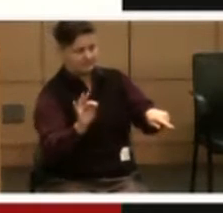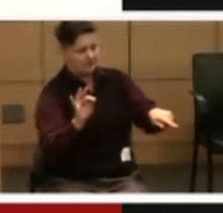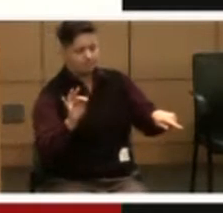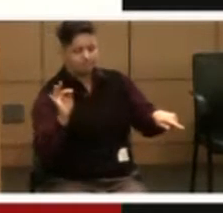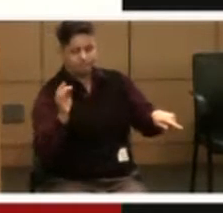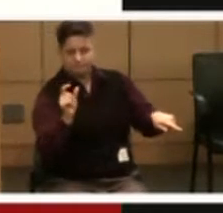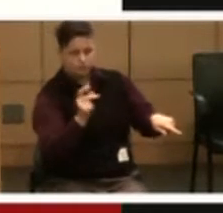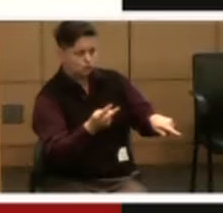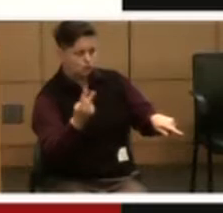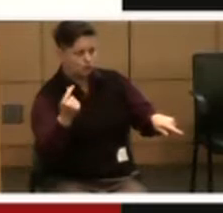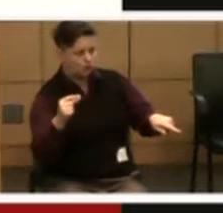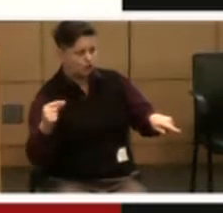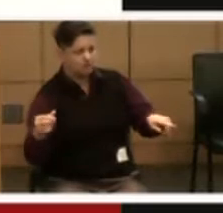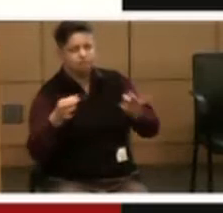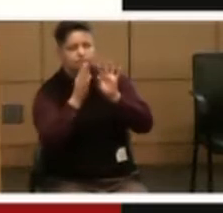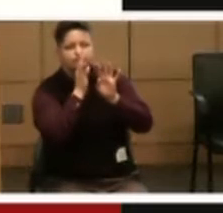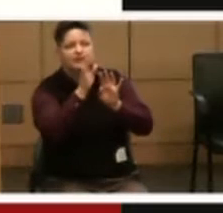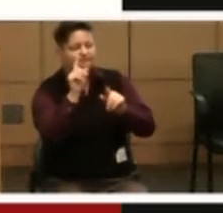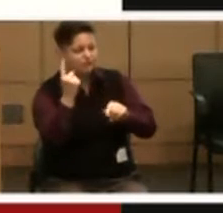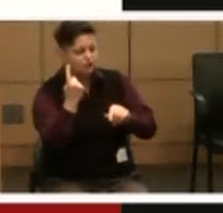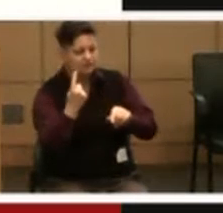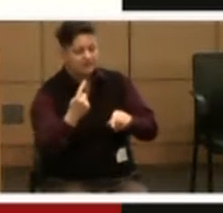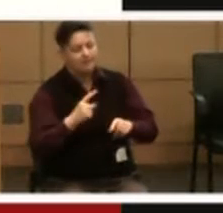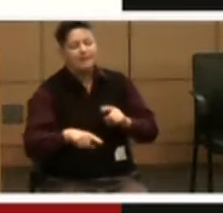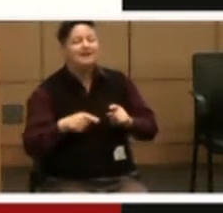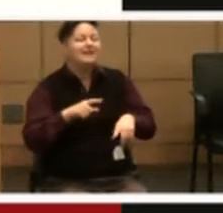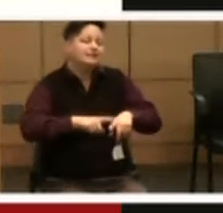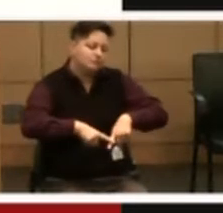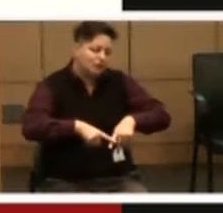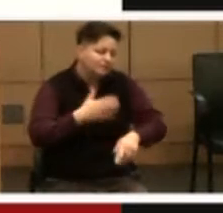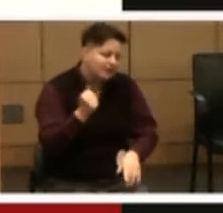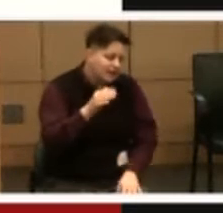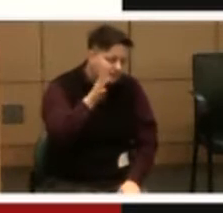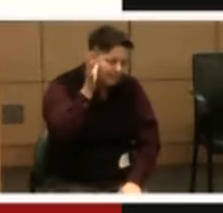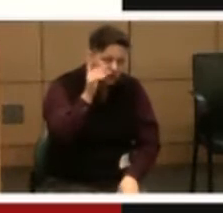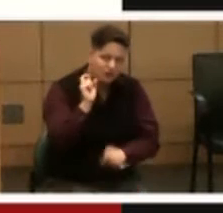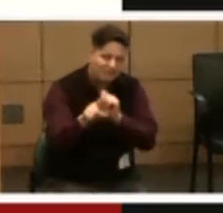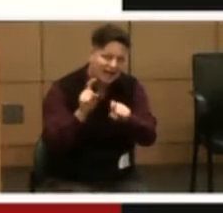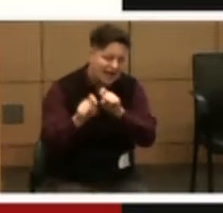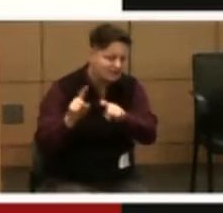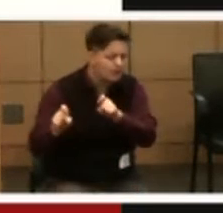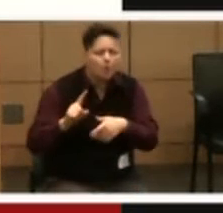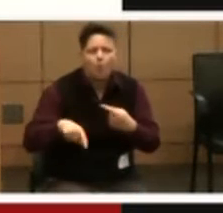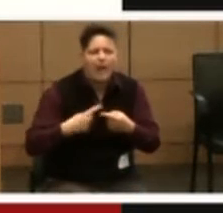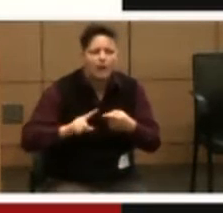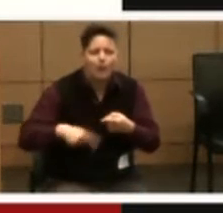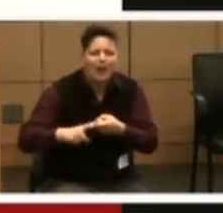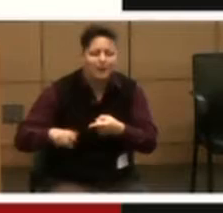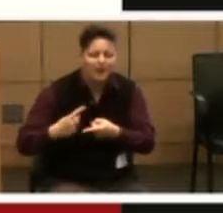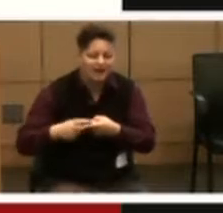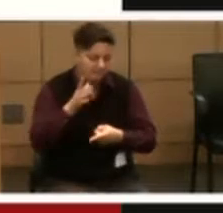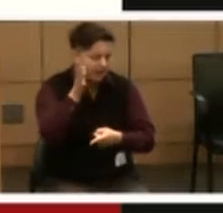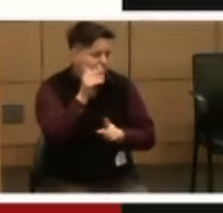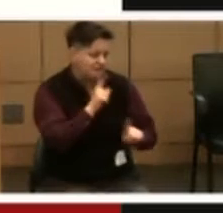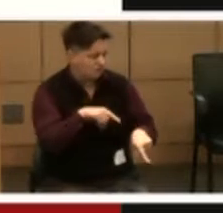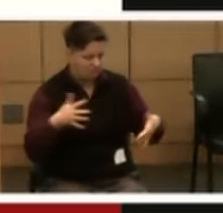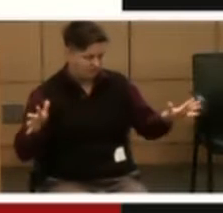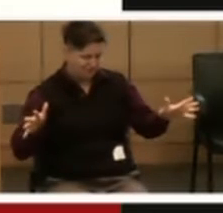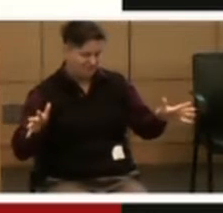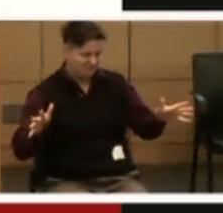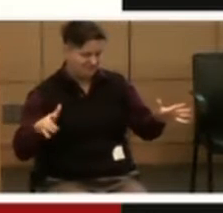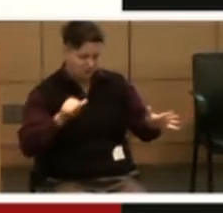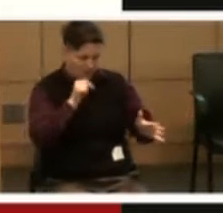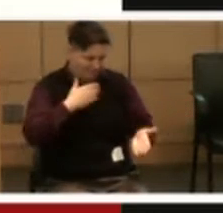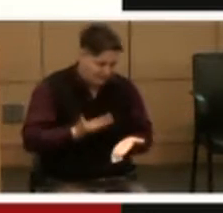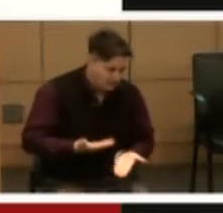when their kids started saying the first two-word phrase. This last study that I just posted up here is one that is very recent and